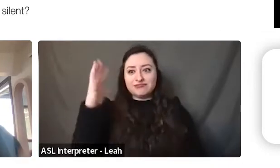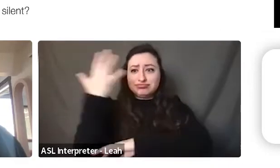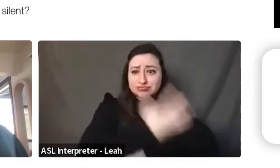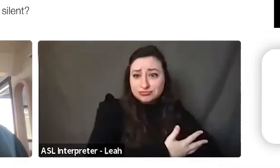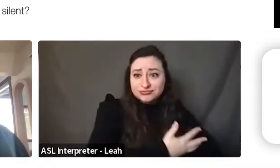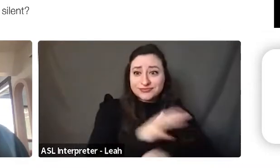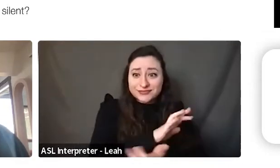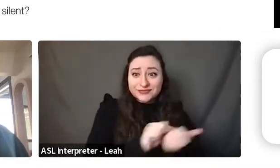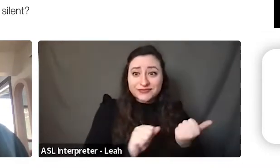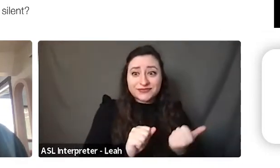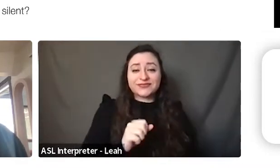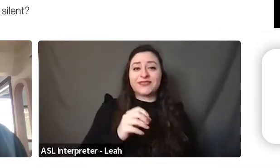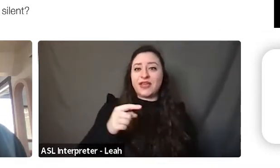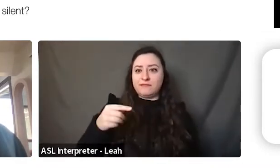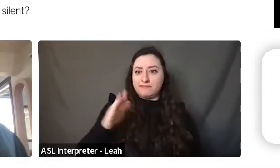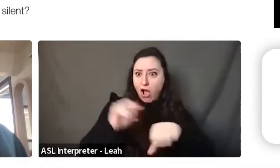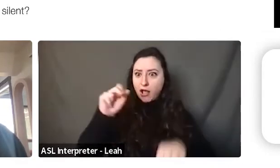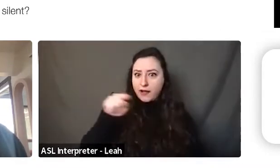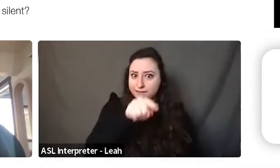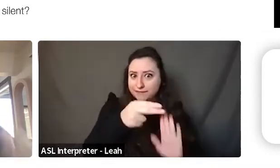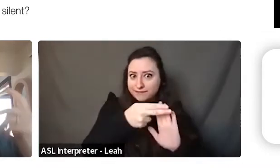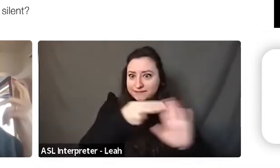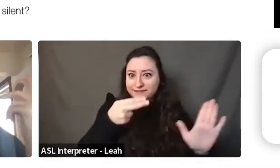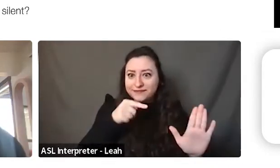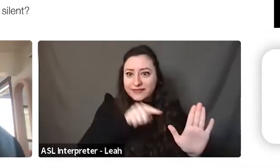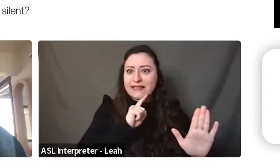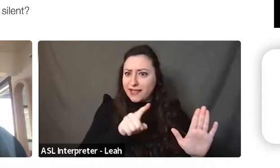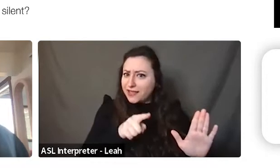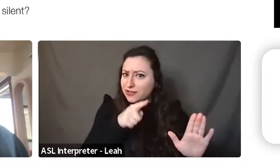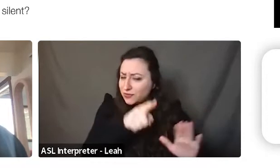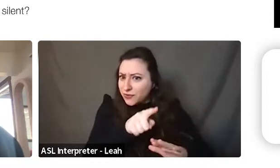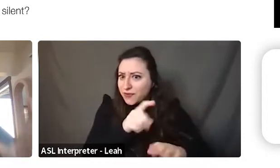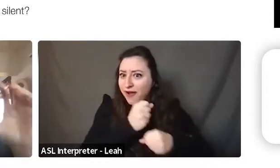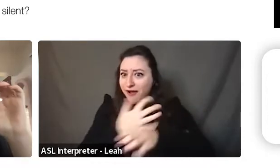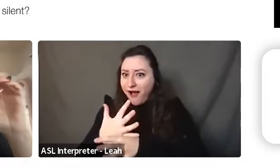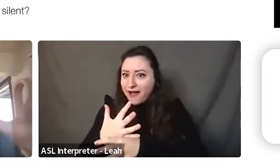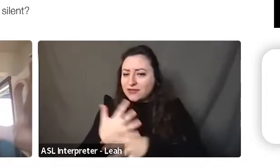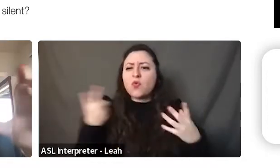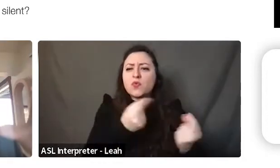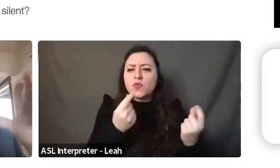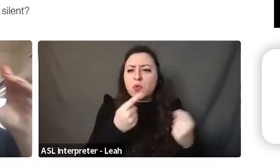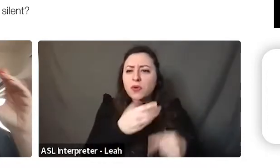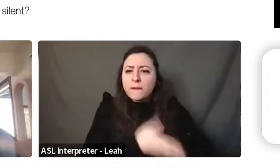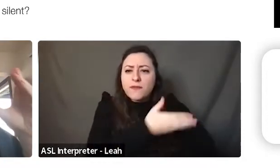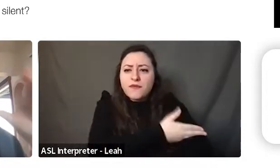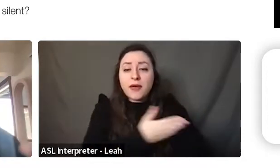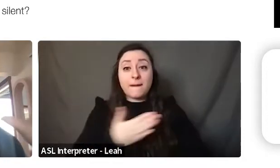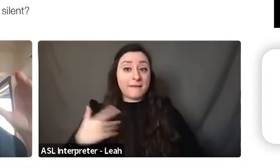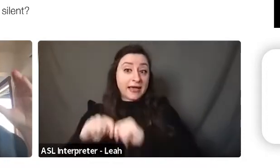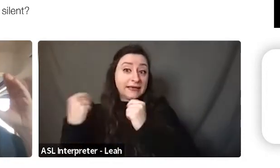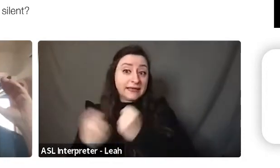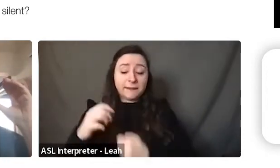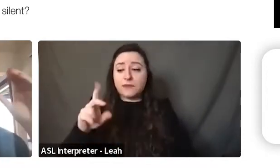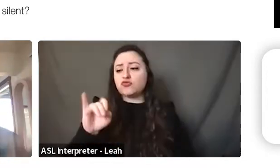is one of the leading brands tied to deforestation. What are you doing about it? And I think my team at Slow Factory, Krista,